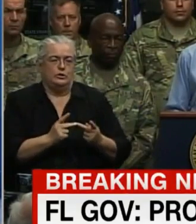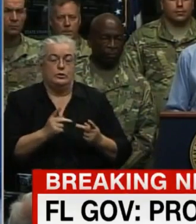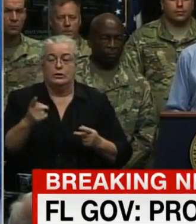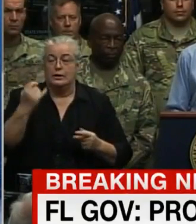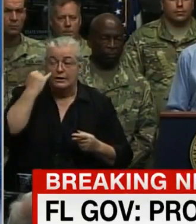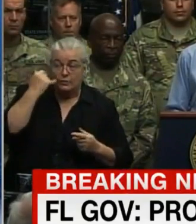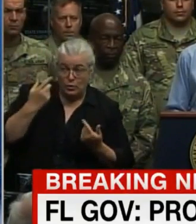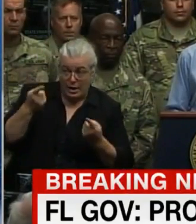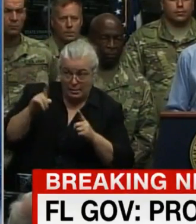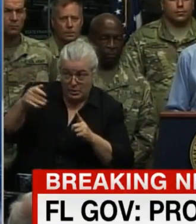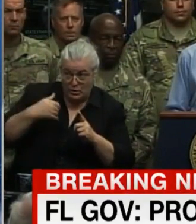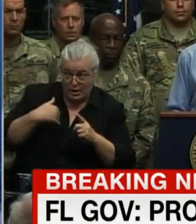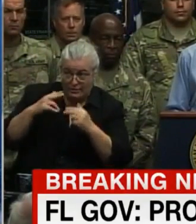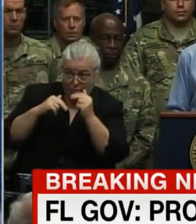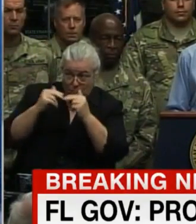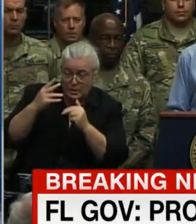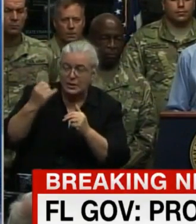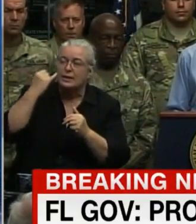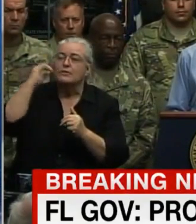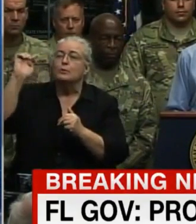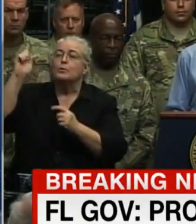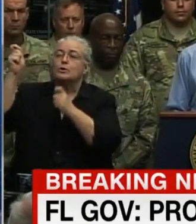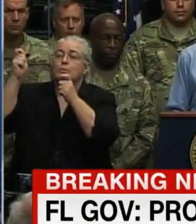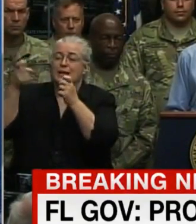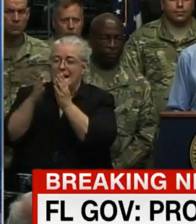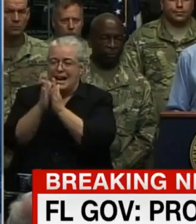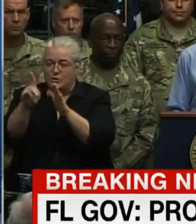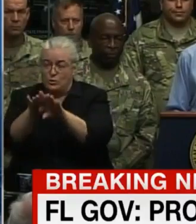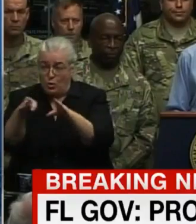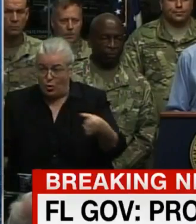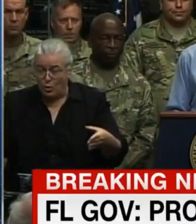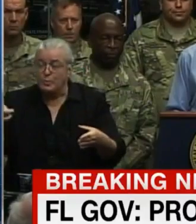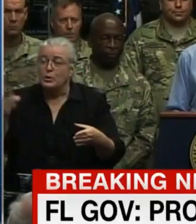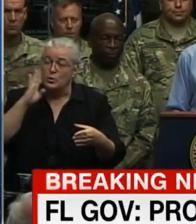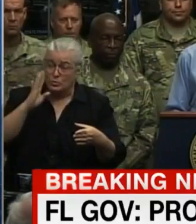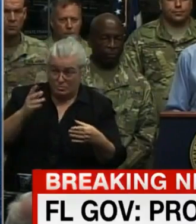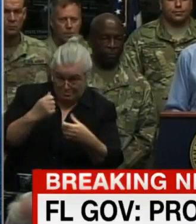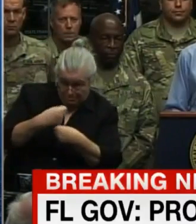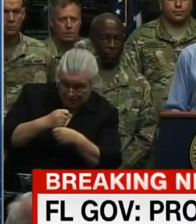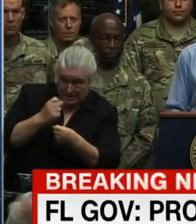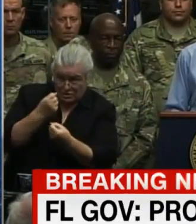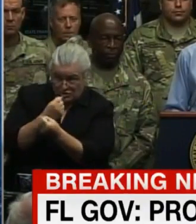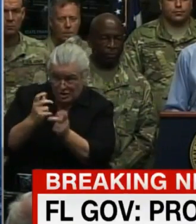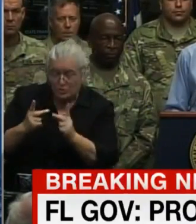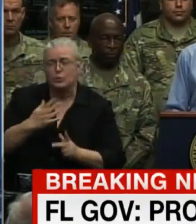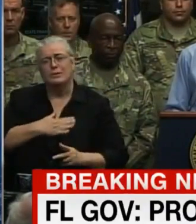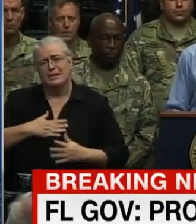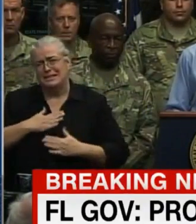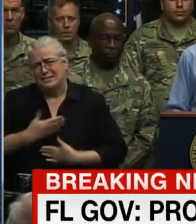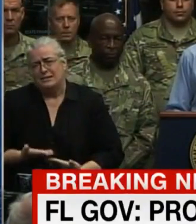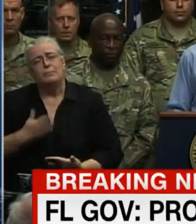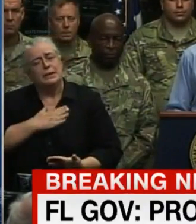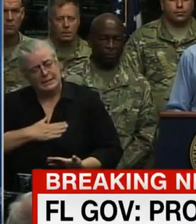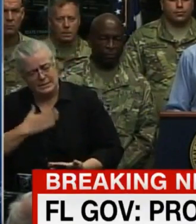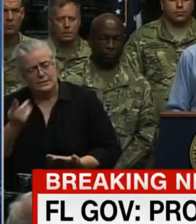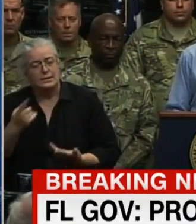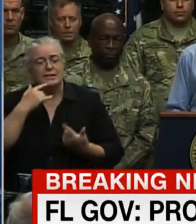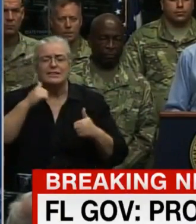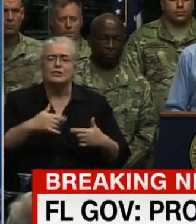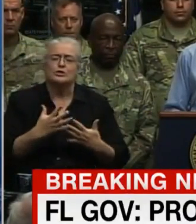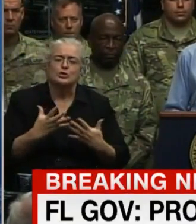and emergency officials ask you to open a shelter, please comply. This is so important to families seeking